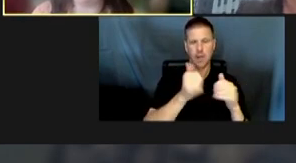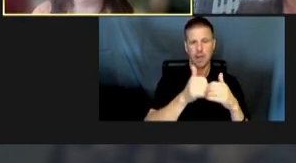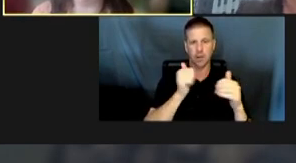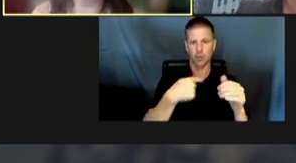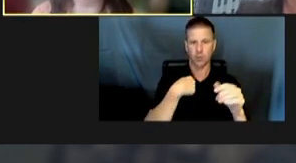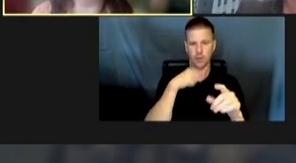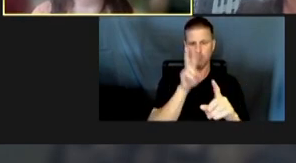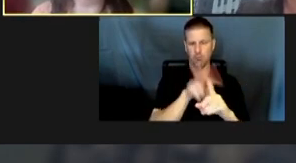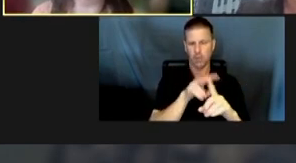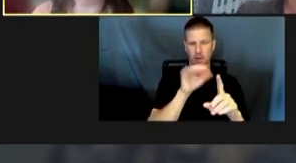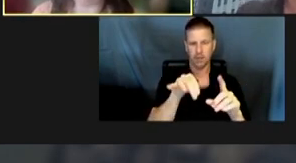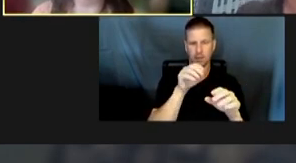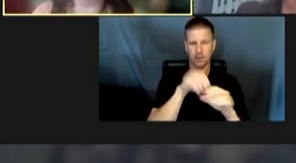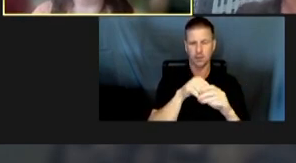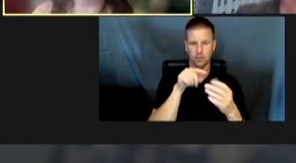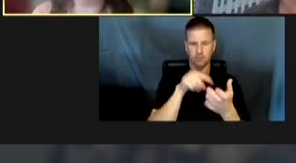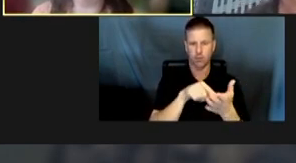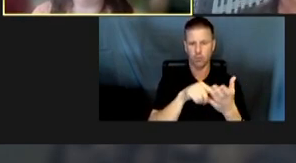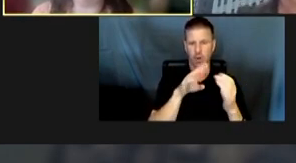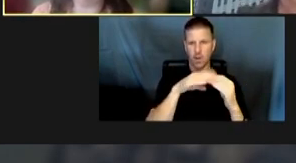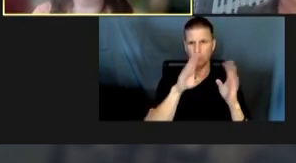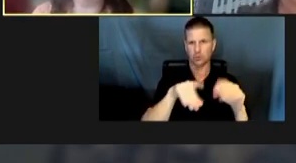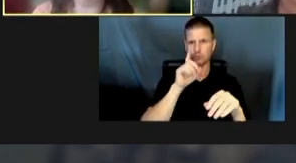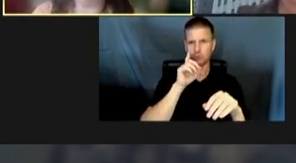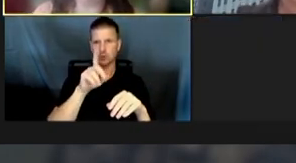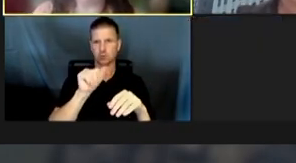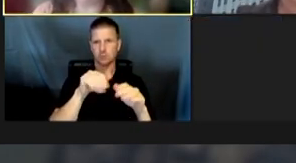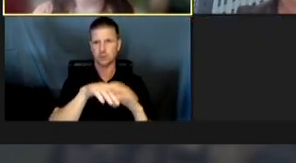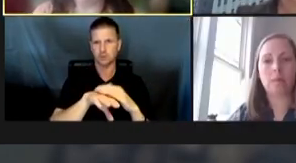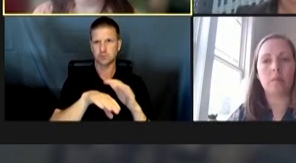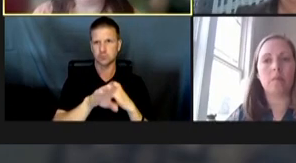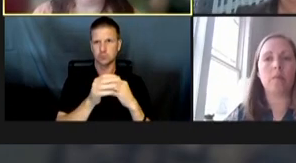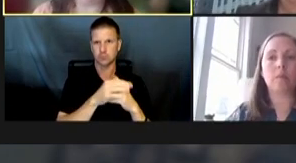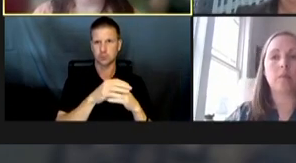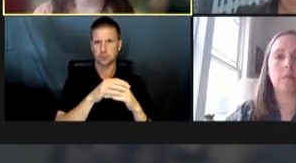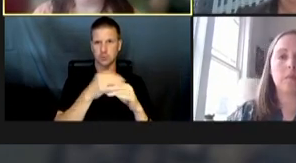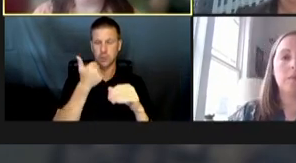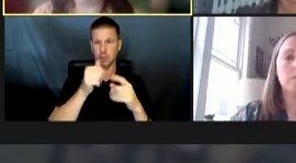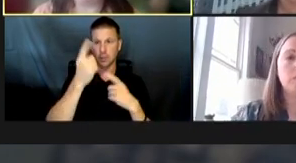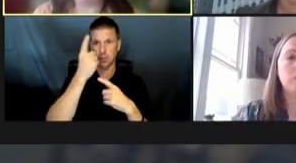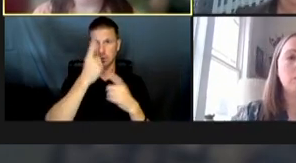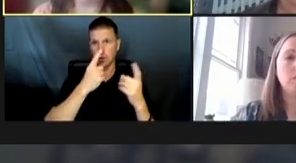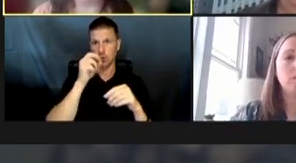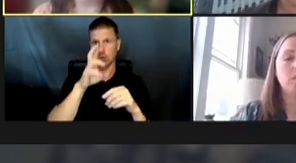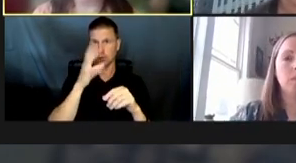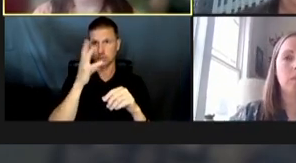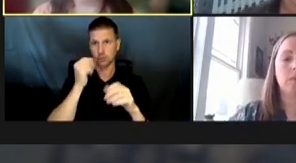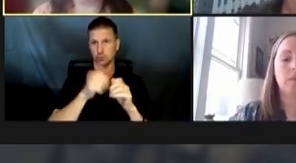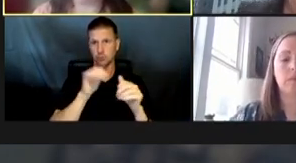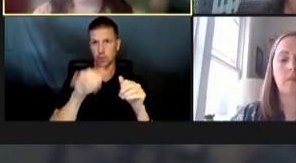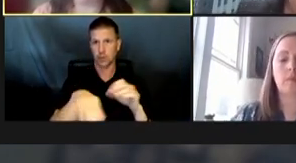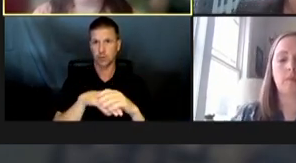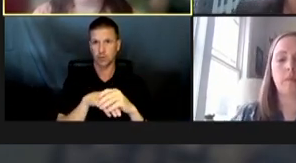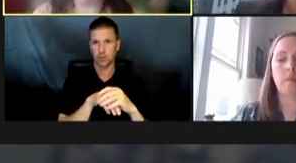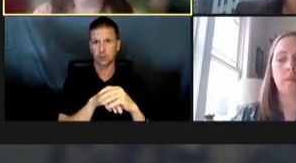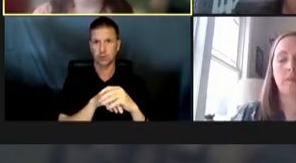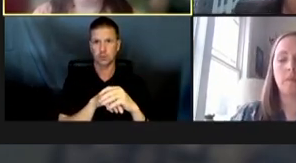apply that into affordable housing for disability accessibility. Any thoughts or experiences with that?